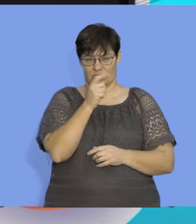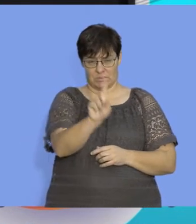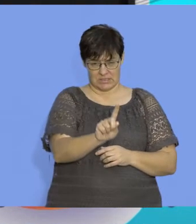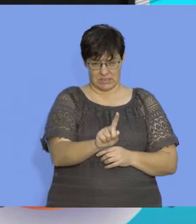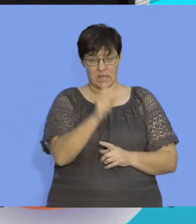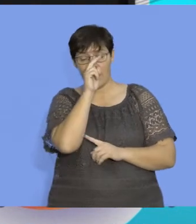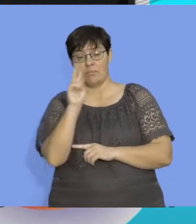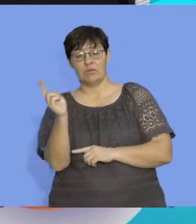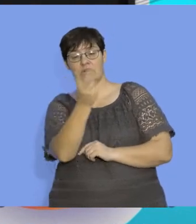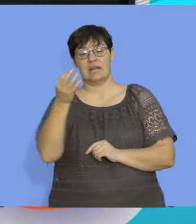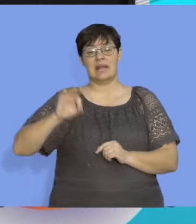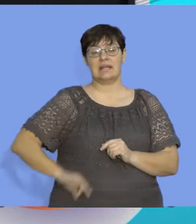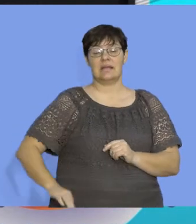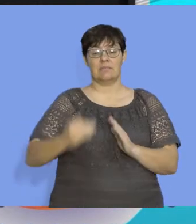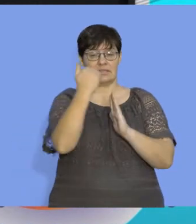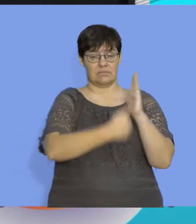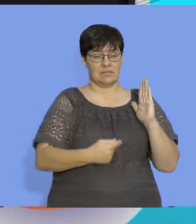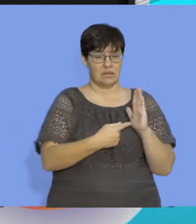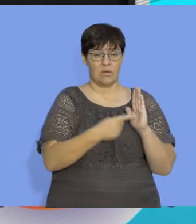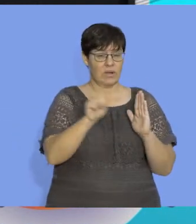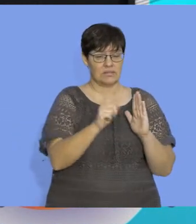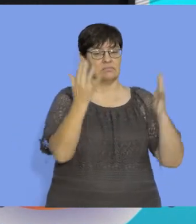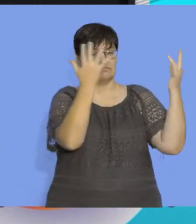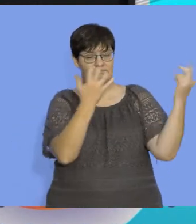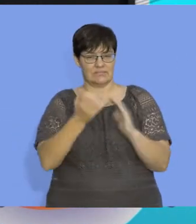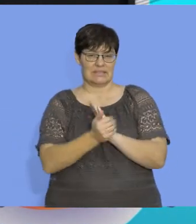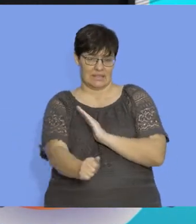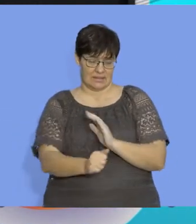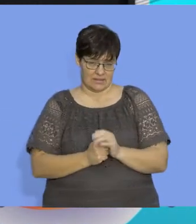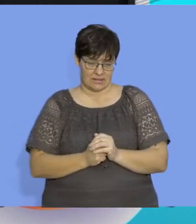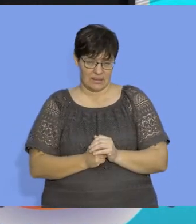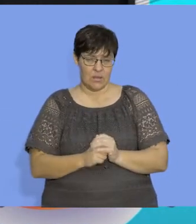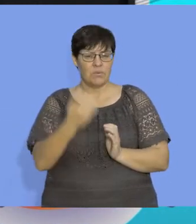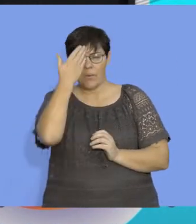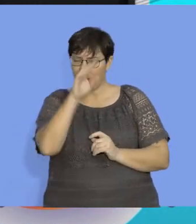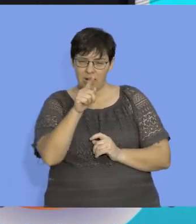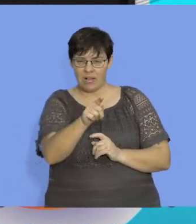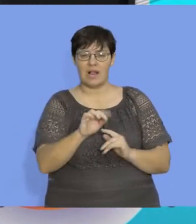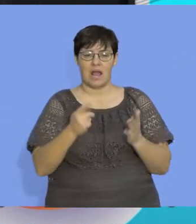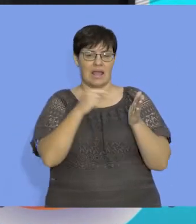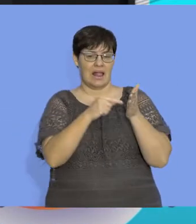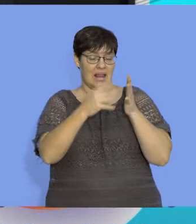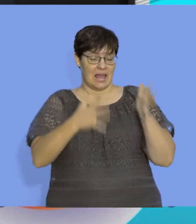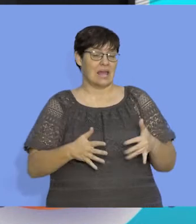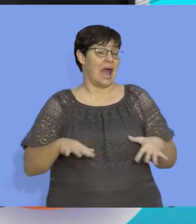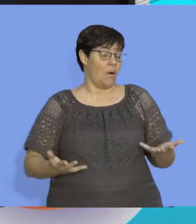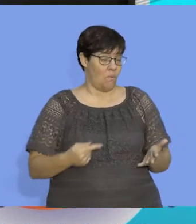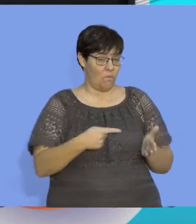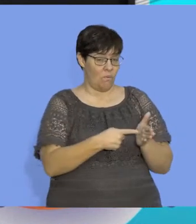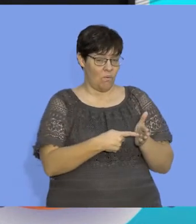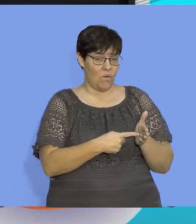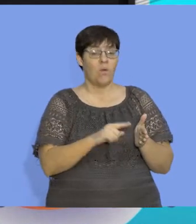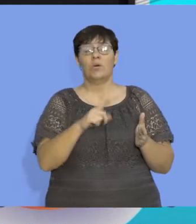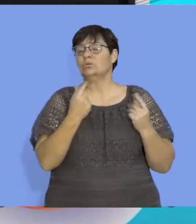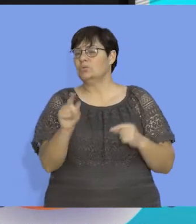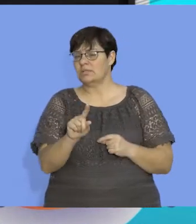of a projected income statement is a calculator skill. You need to know how to use your calculator, because all